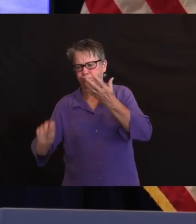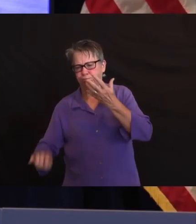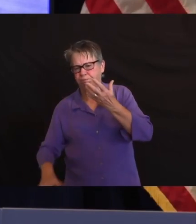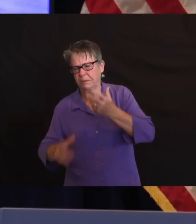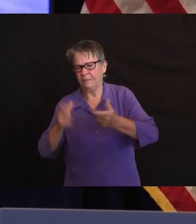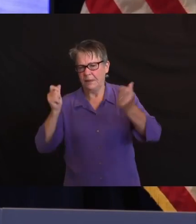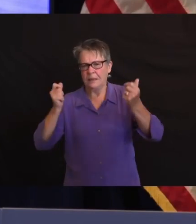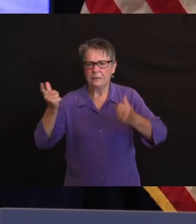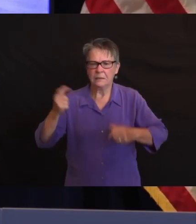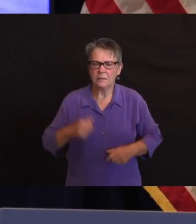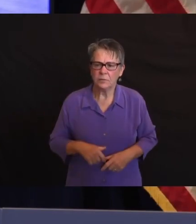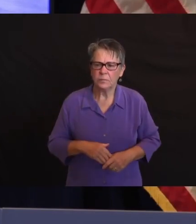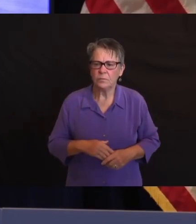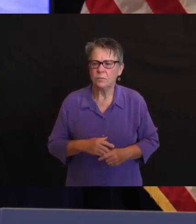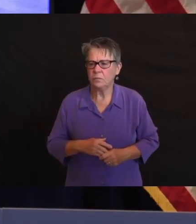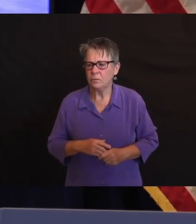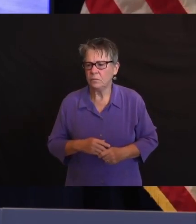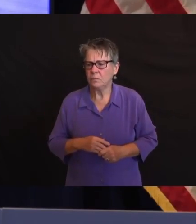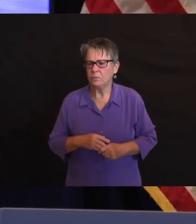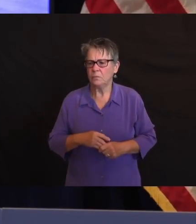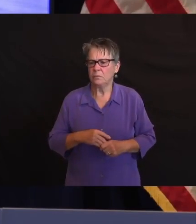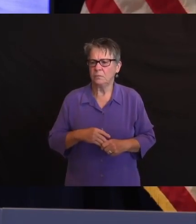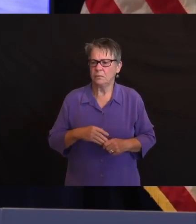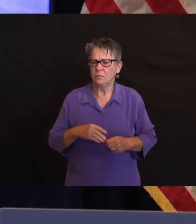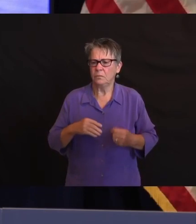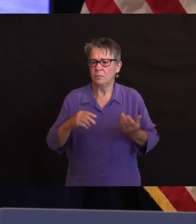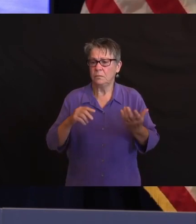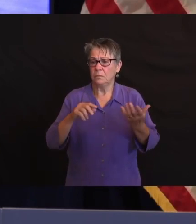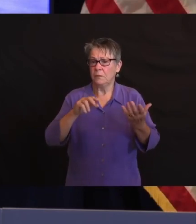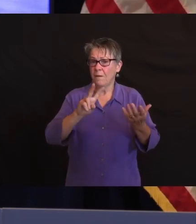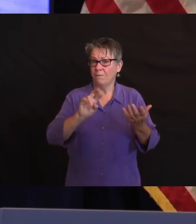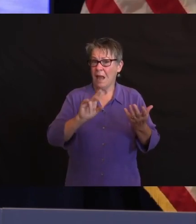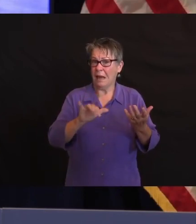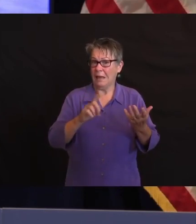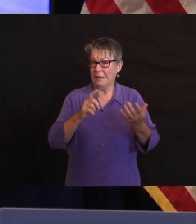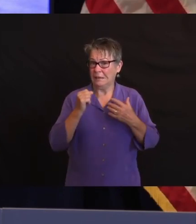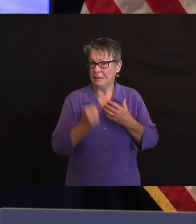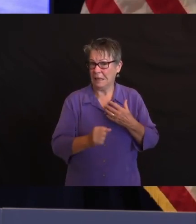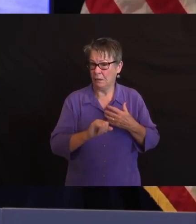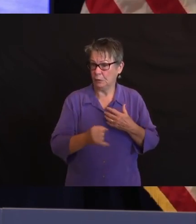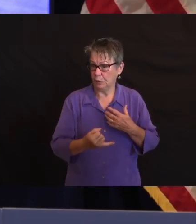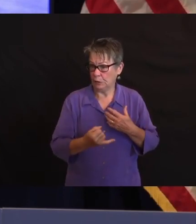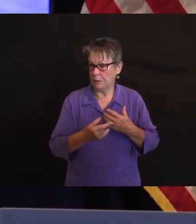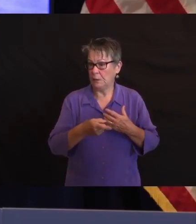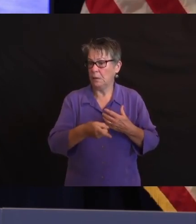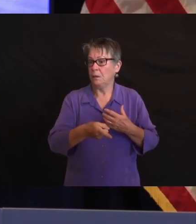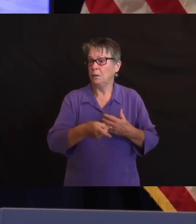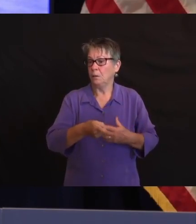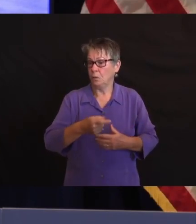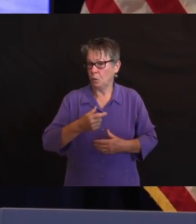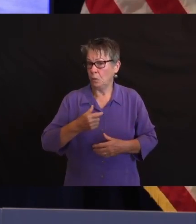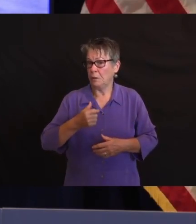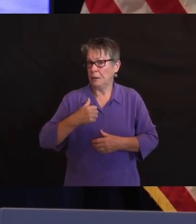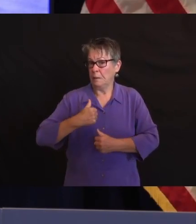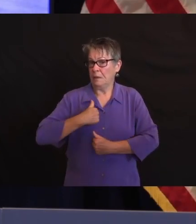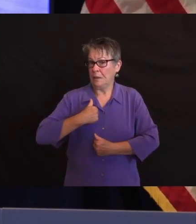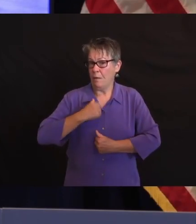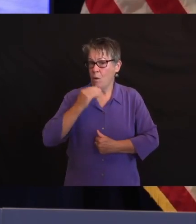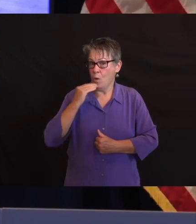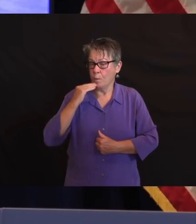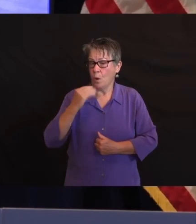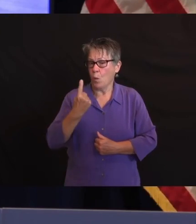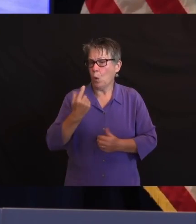total cases among patients to 390. There are no new deaths. At our state psychiatric hospitals, the numbers remain the